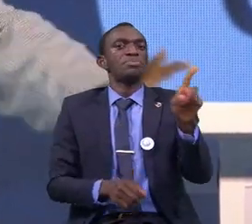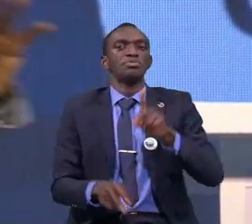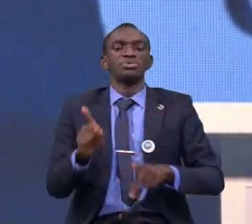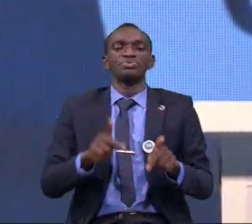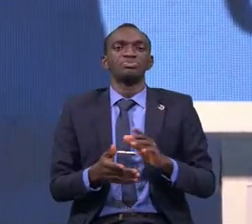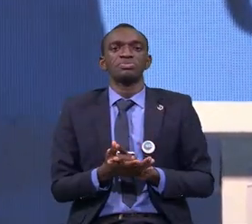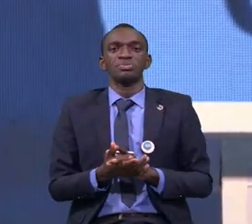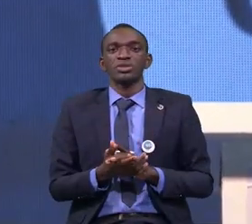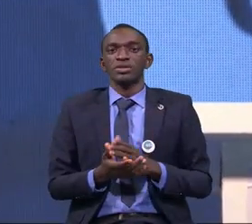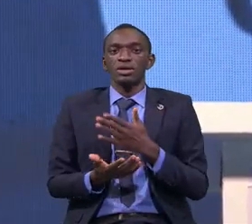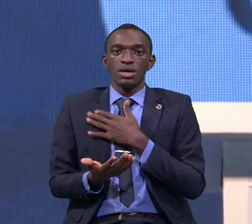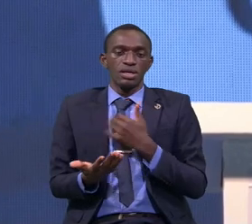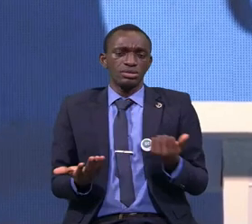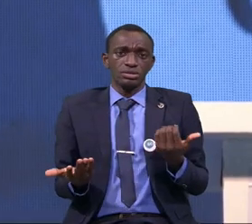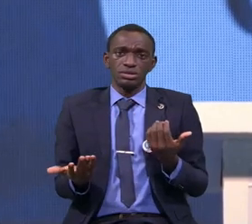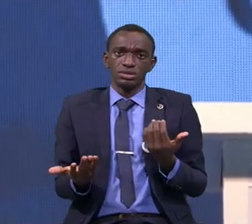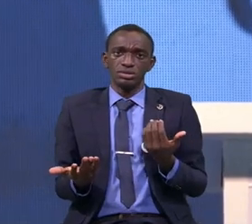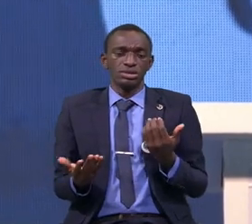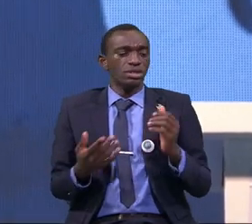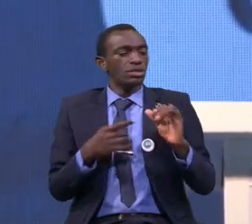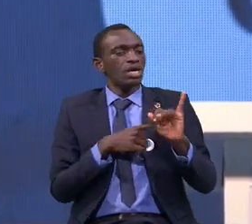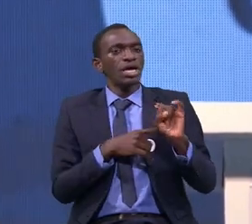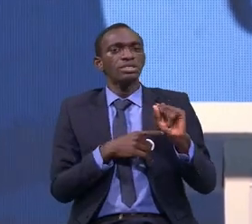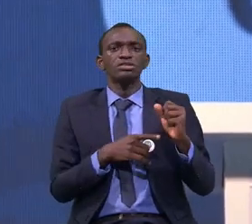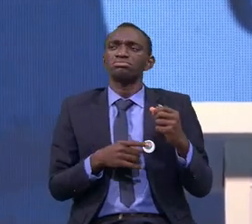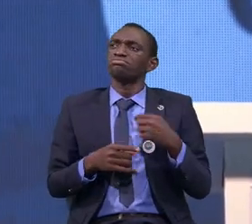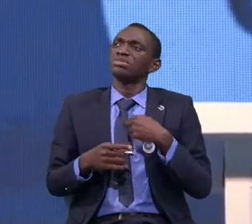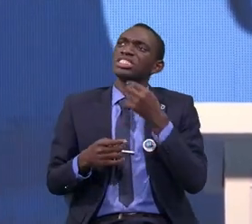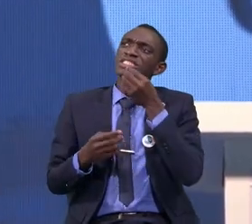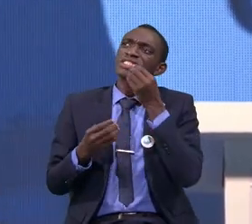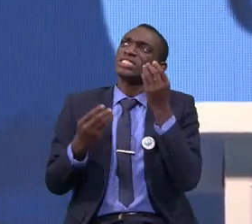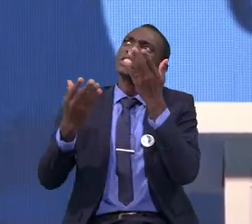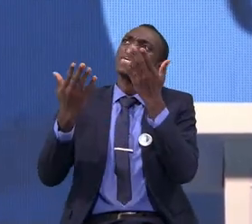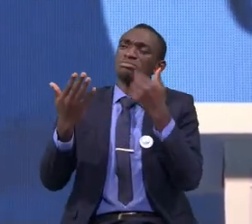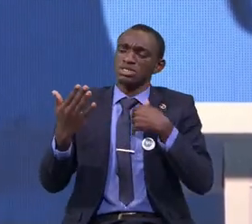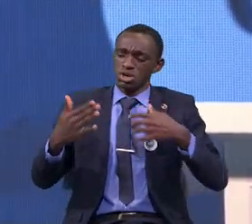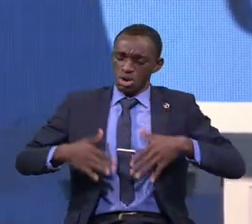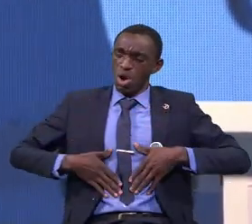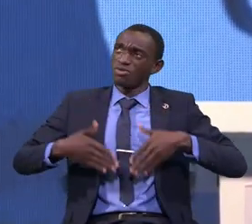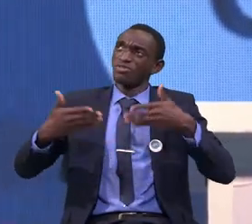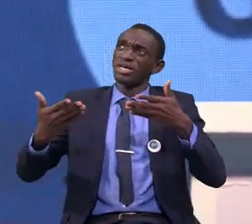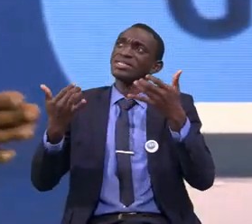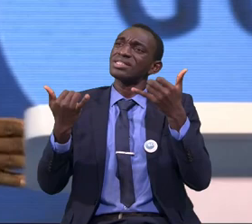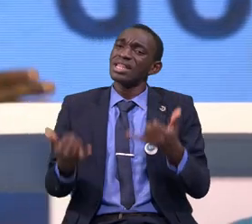He said, why am I saying that now? Why am I confessing that now?